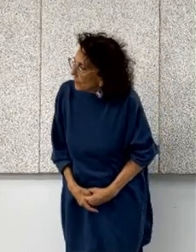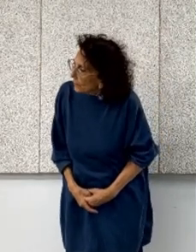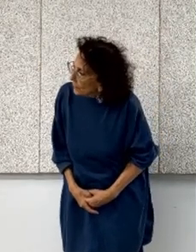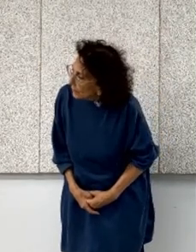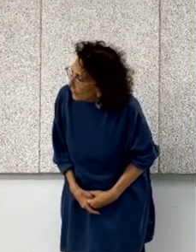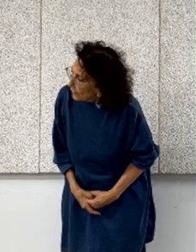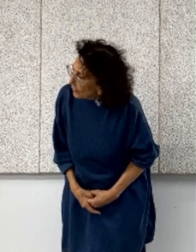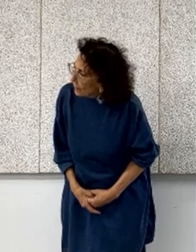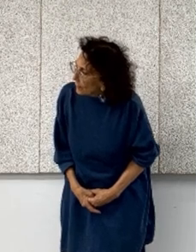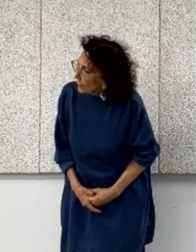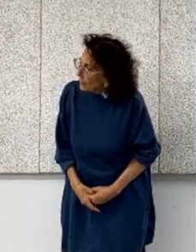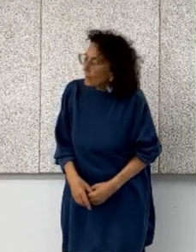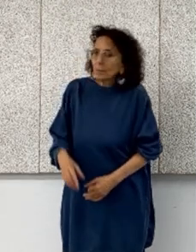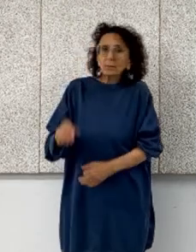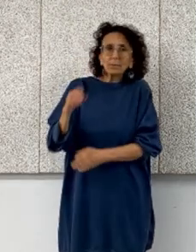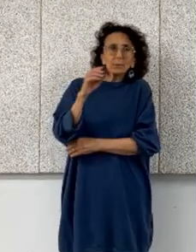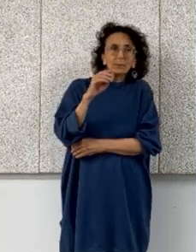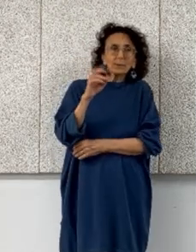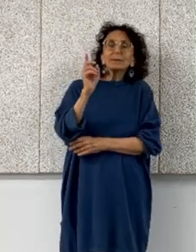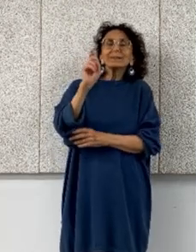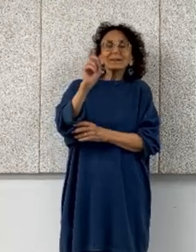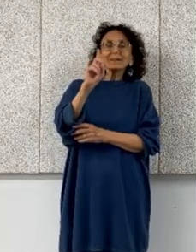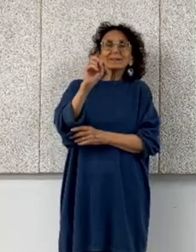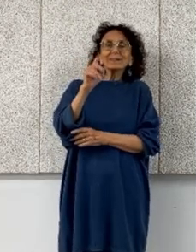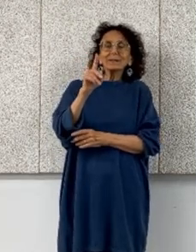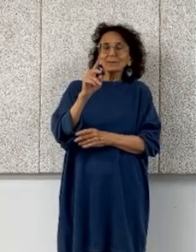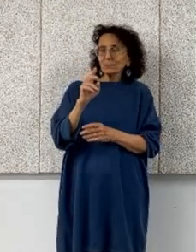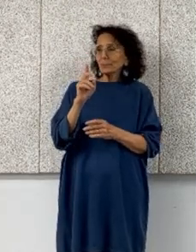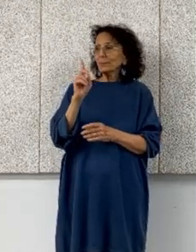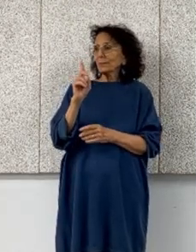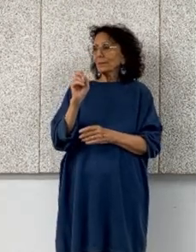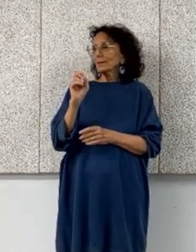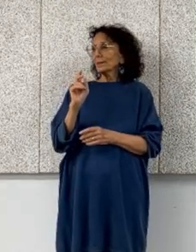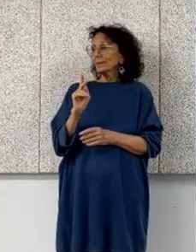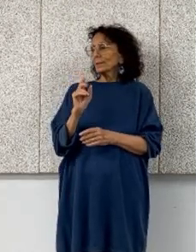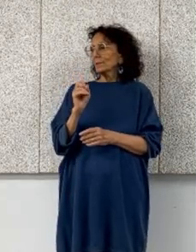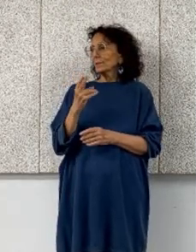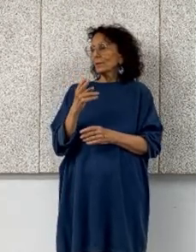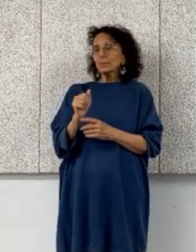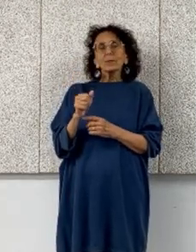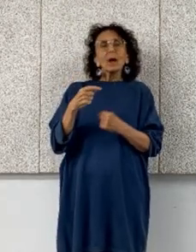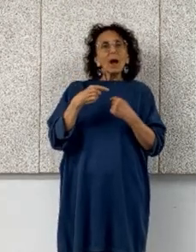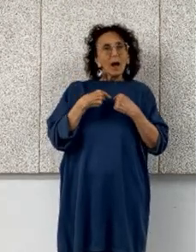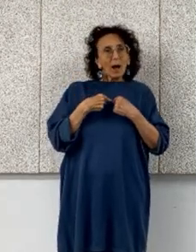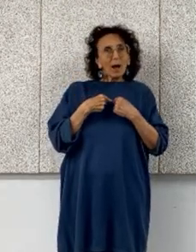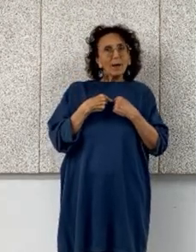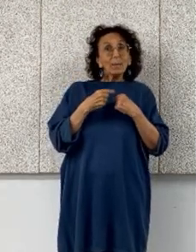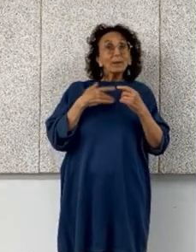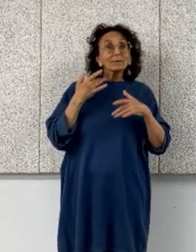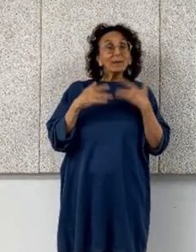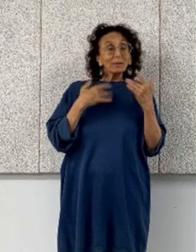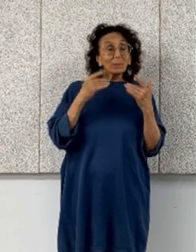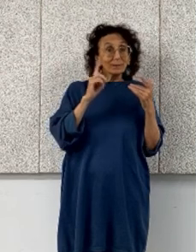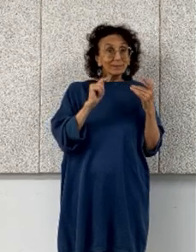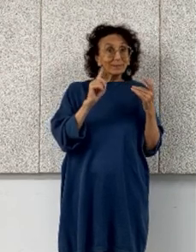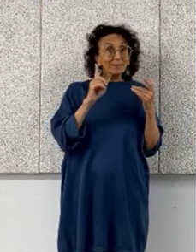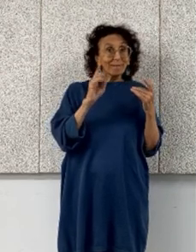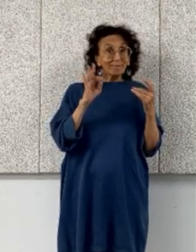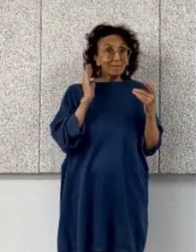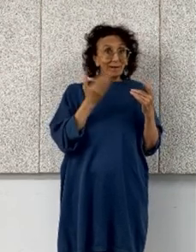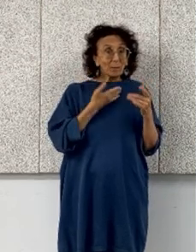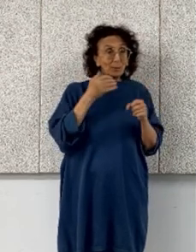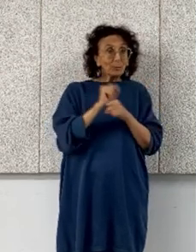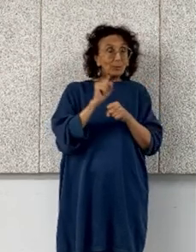I felt so, while I am and remain very excited about the work we're doing, I also felt